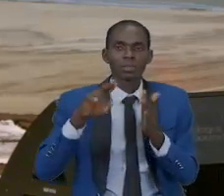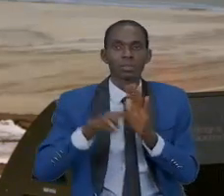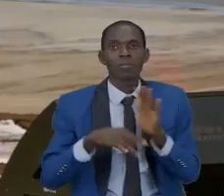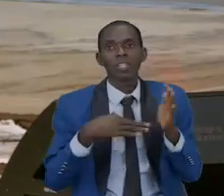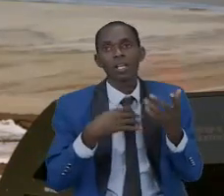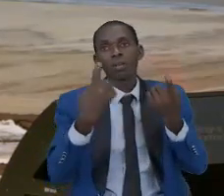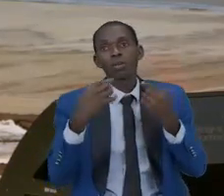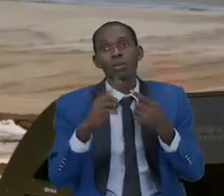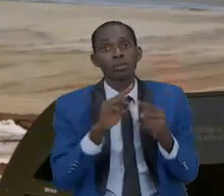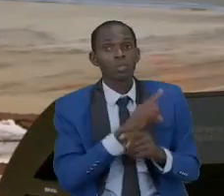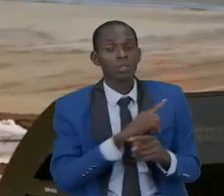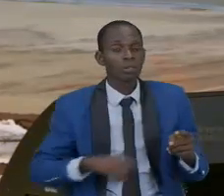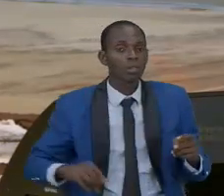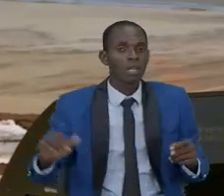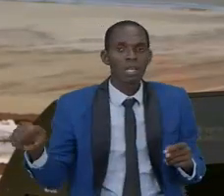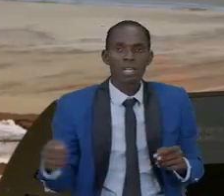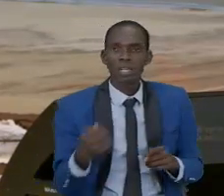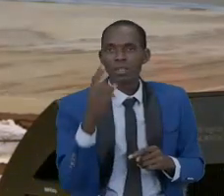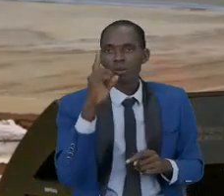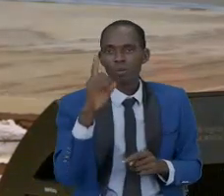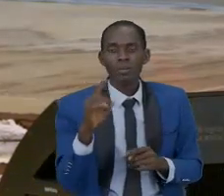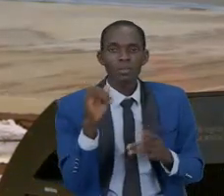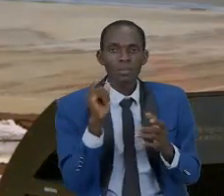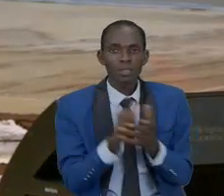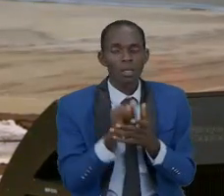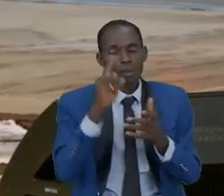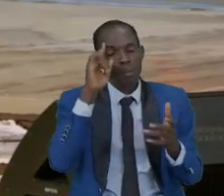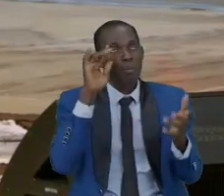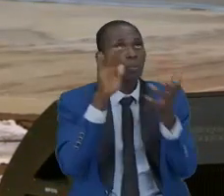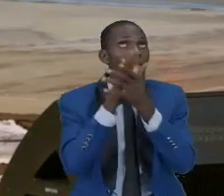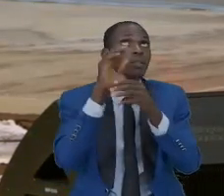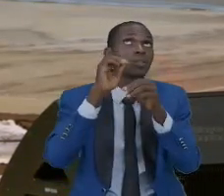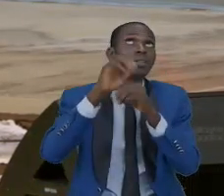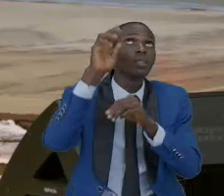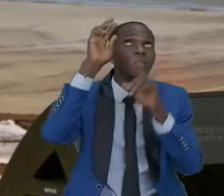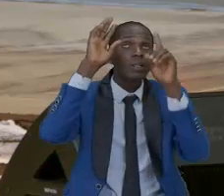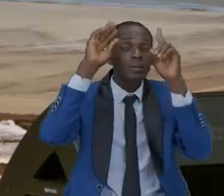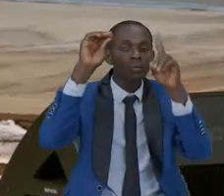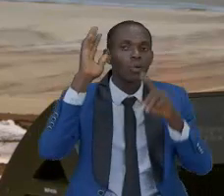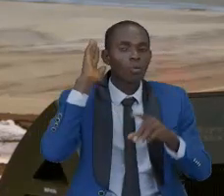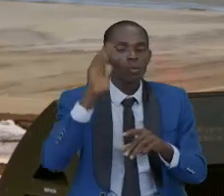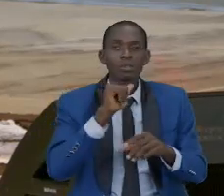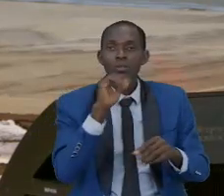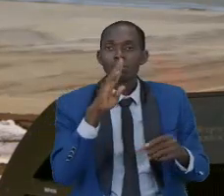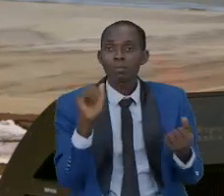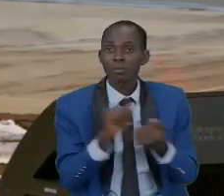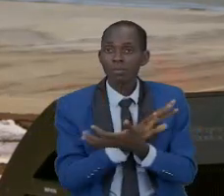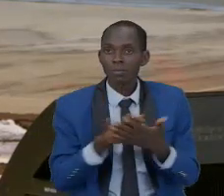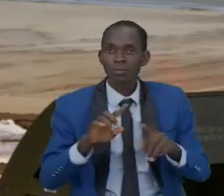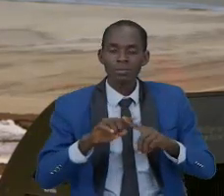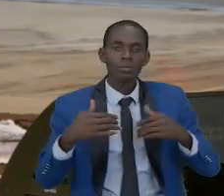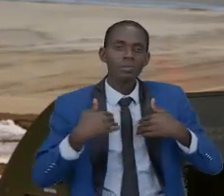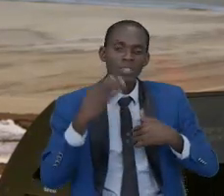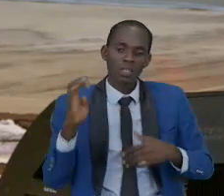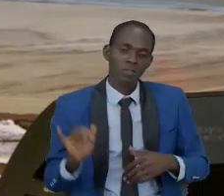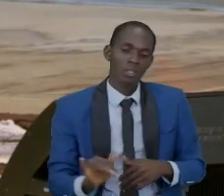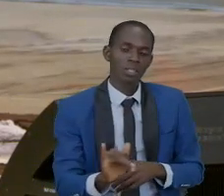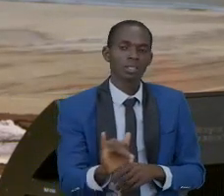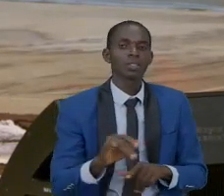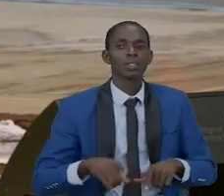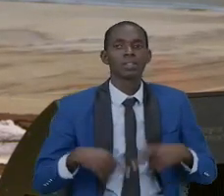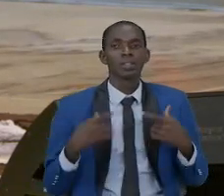to the Lord whosoever believeth in him will not perish but have everlasting life